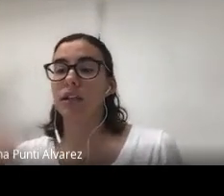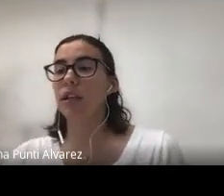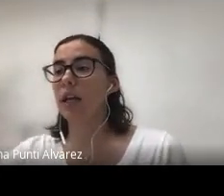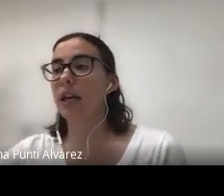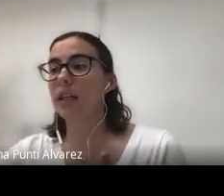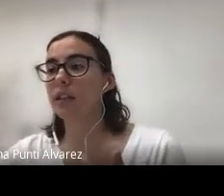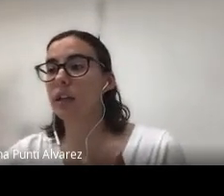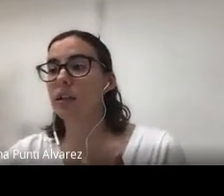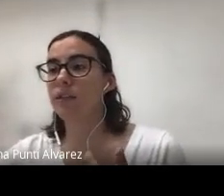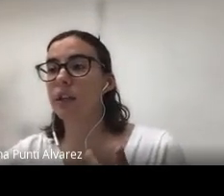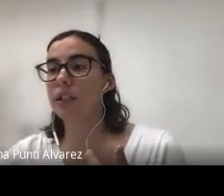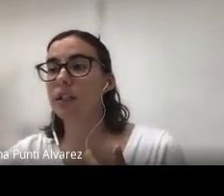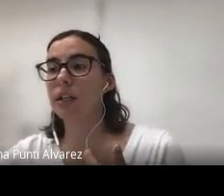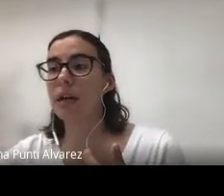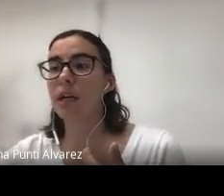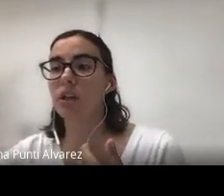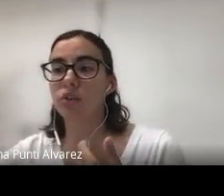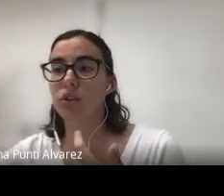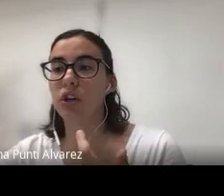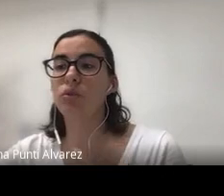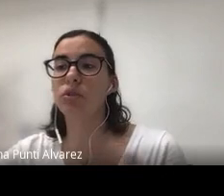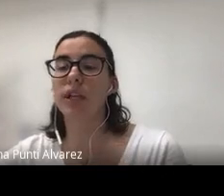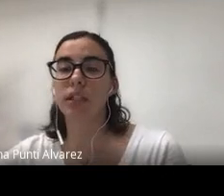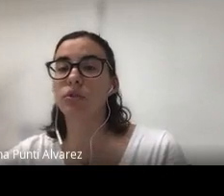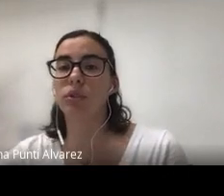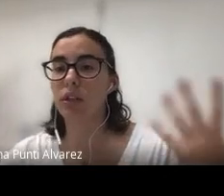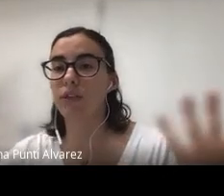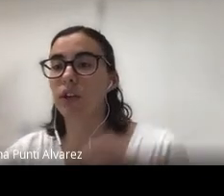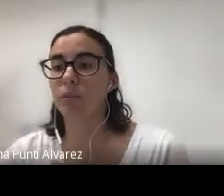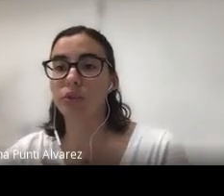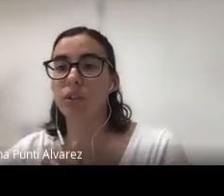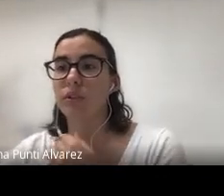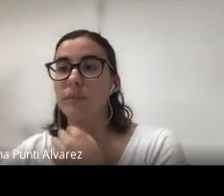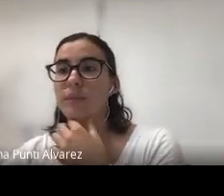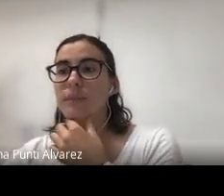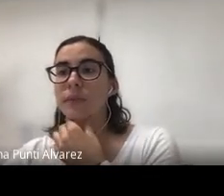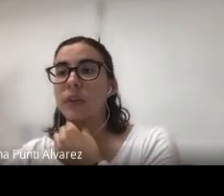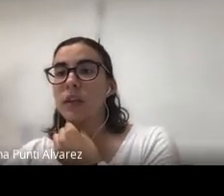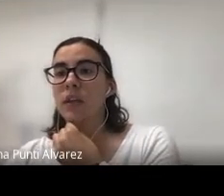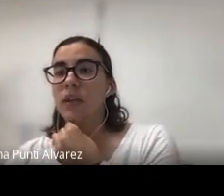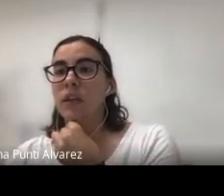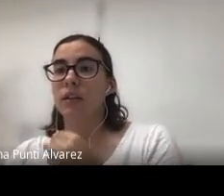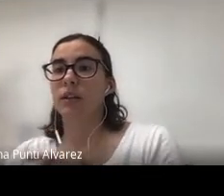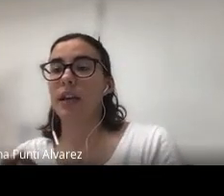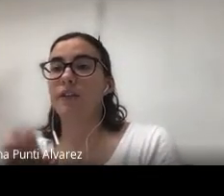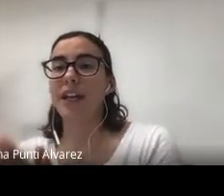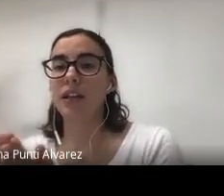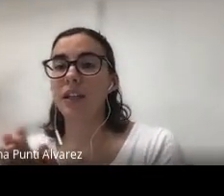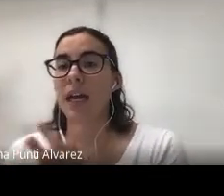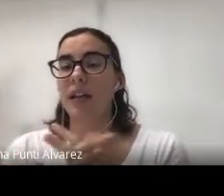And in here, I had like the different external cameras and also the Oculus connected to the different computers.